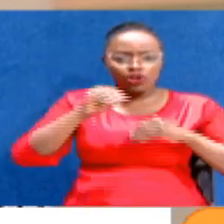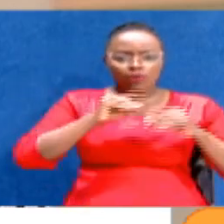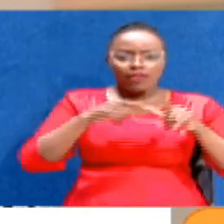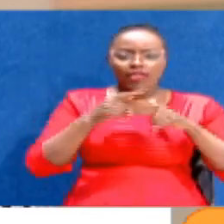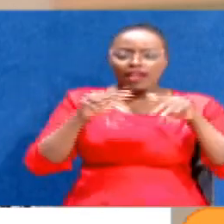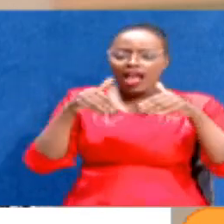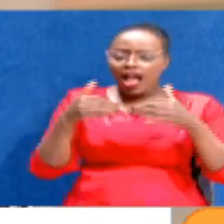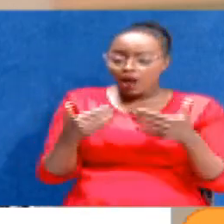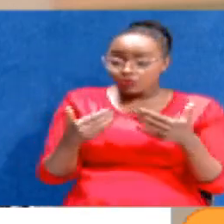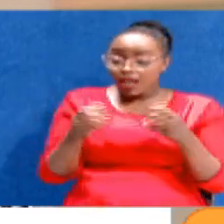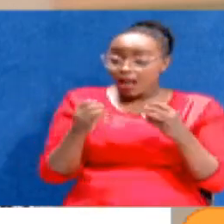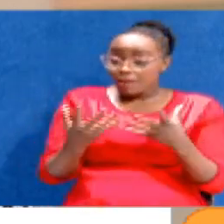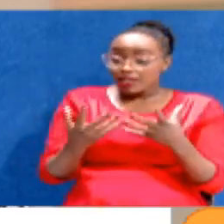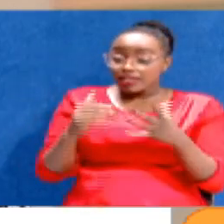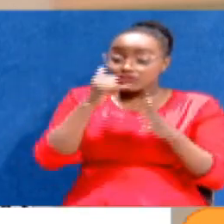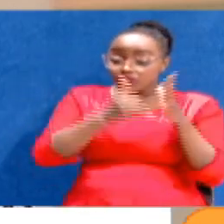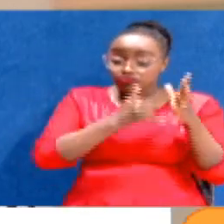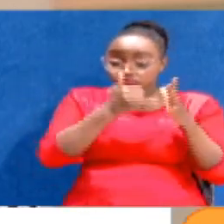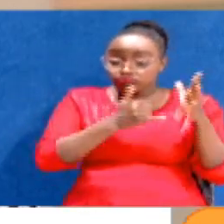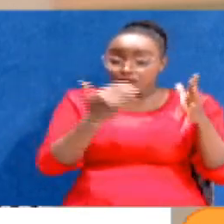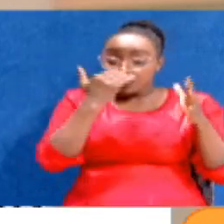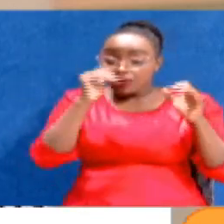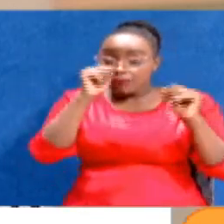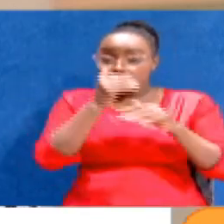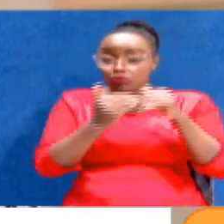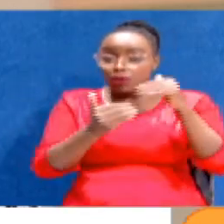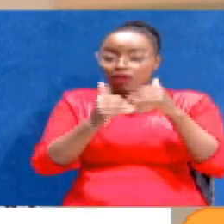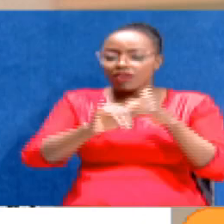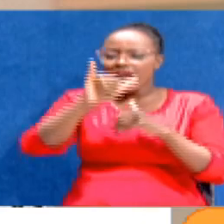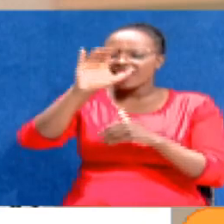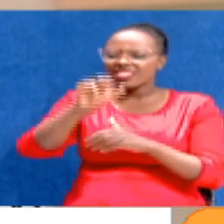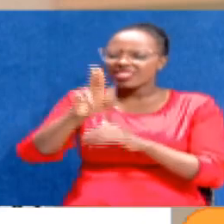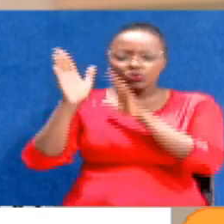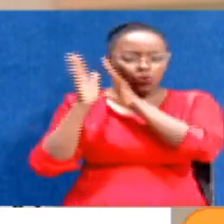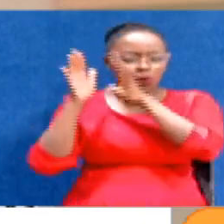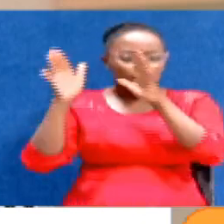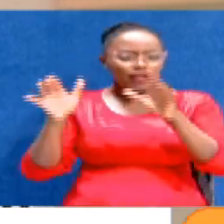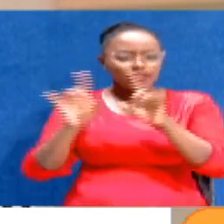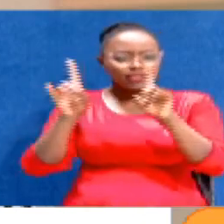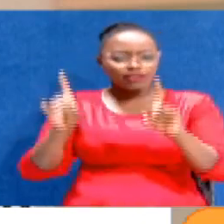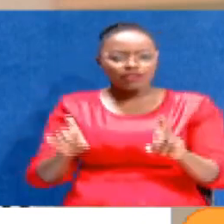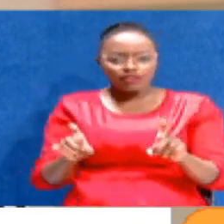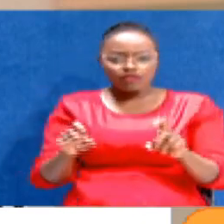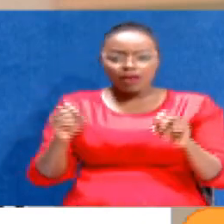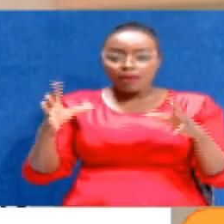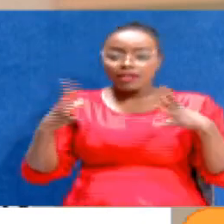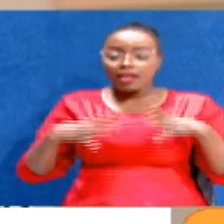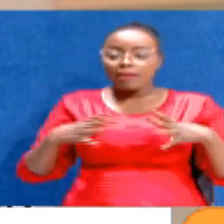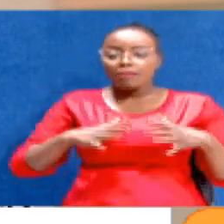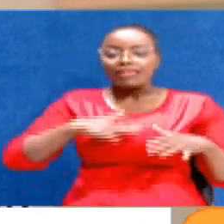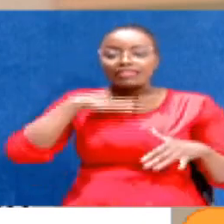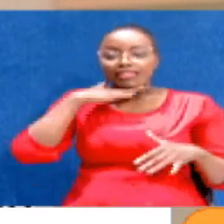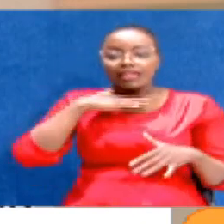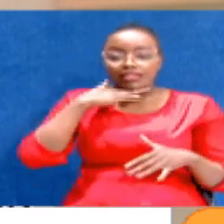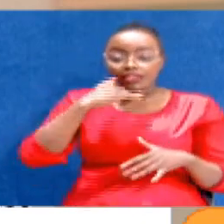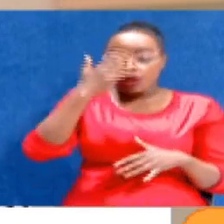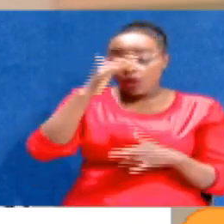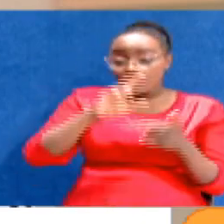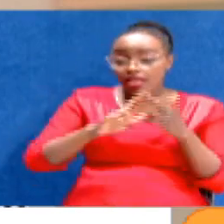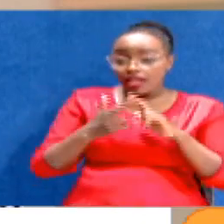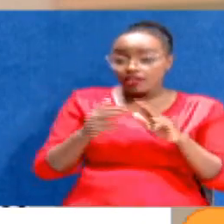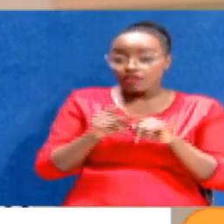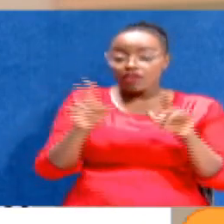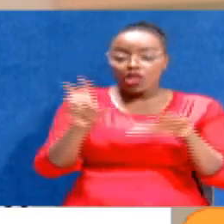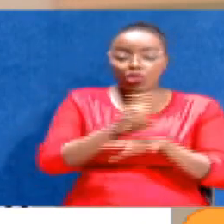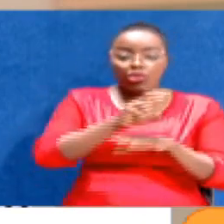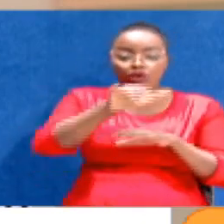how many such plants that money could build. What about ICU beds? Tales of people losing their lives as their relatives went around